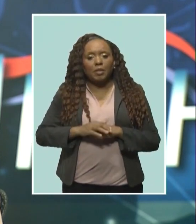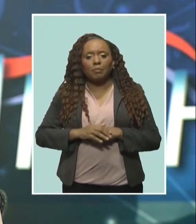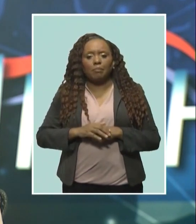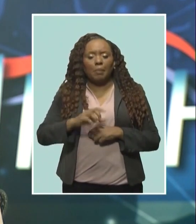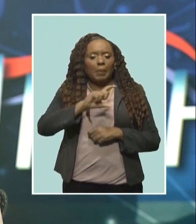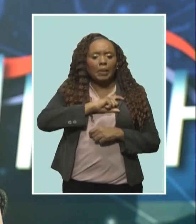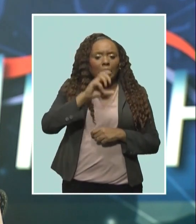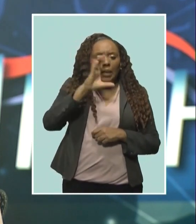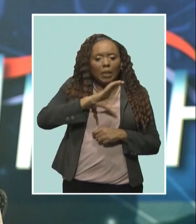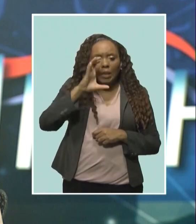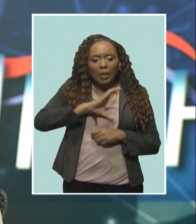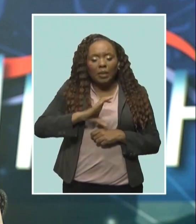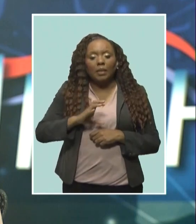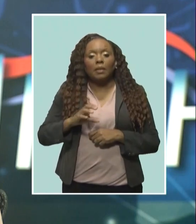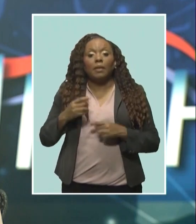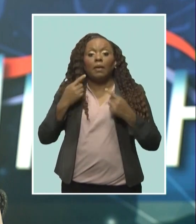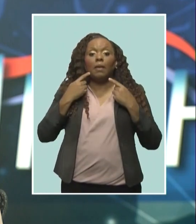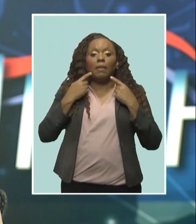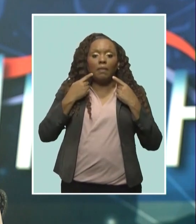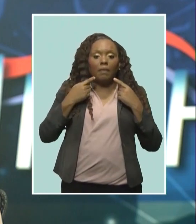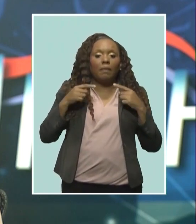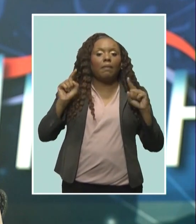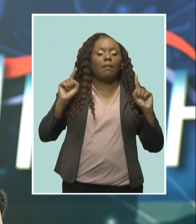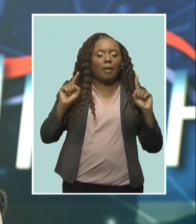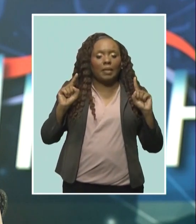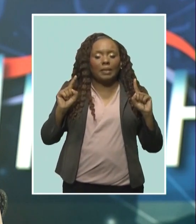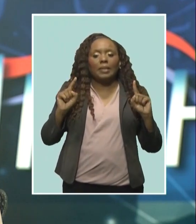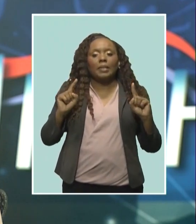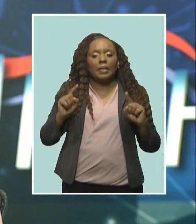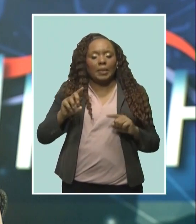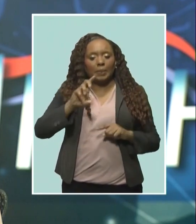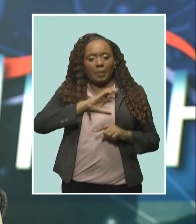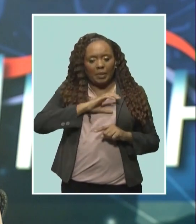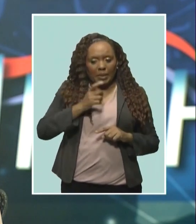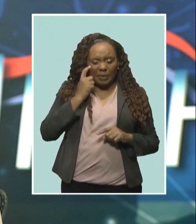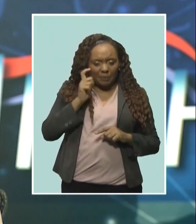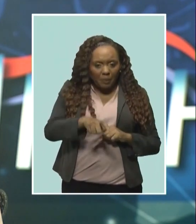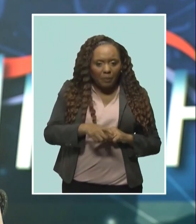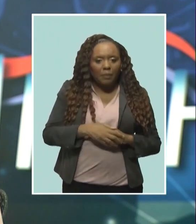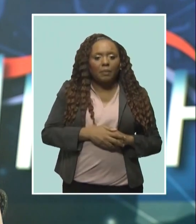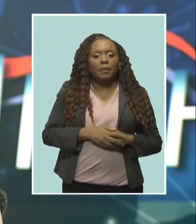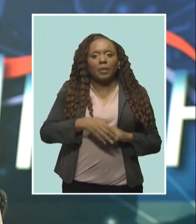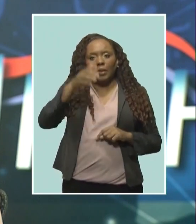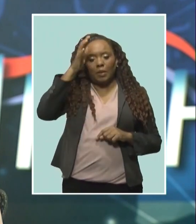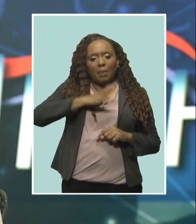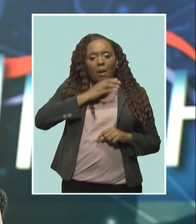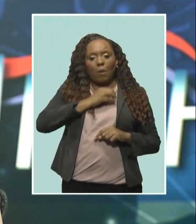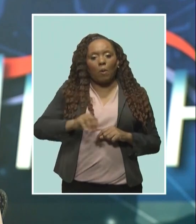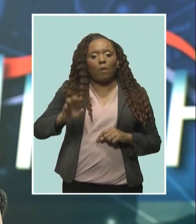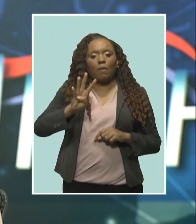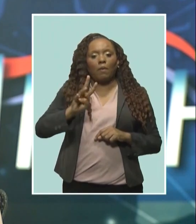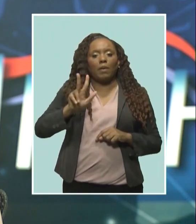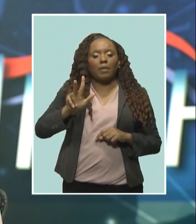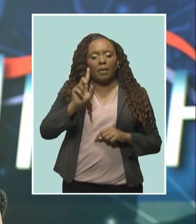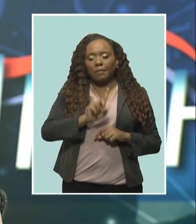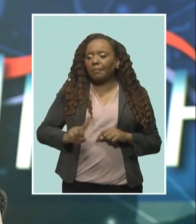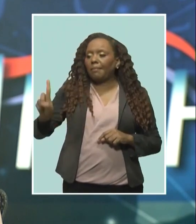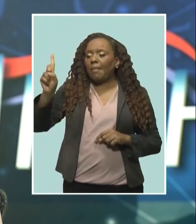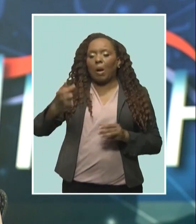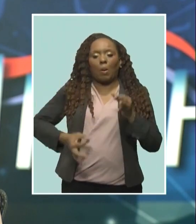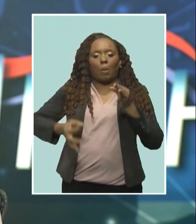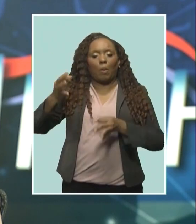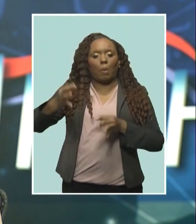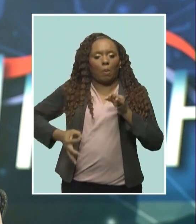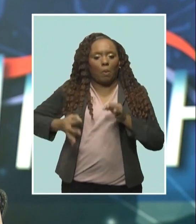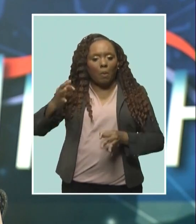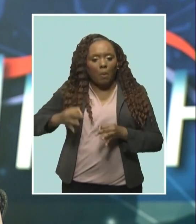Prison. 43-year-old Dwayne Hallam Drakes of Rollins Road, Silver Sands, appeared in court over the weekend to answer to the charges